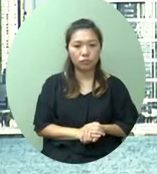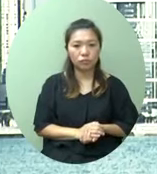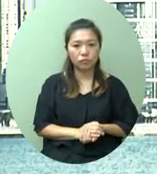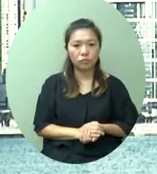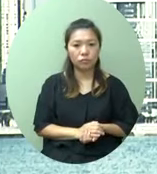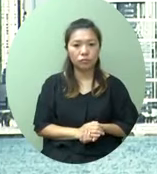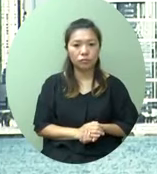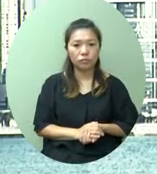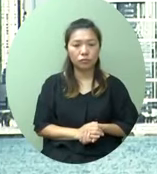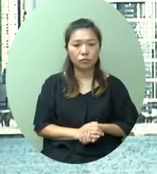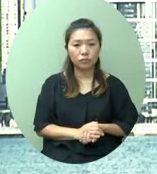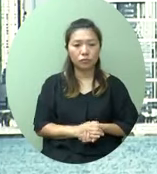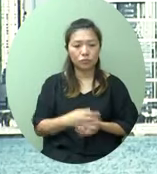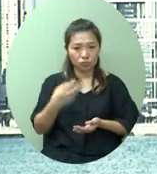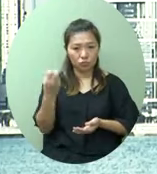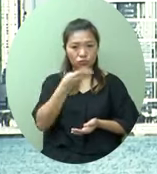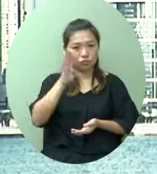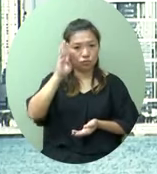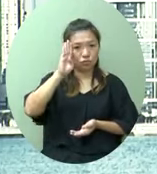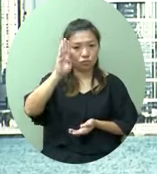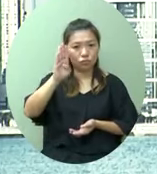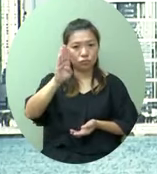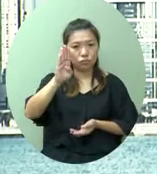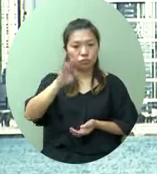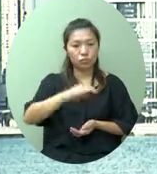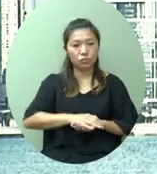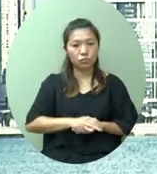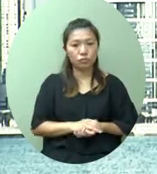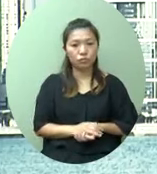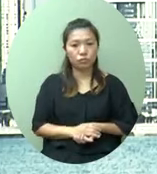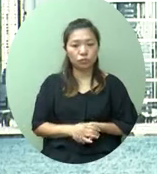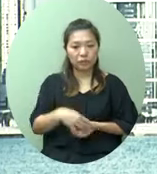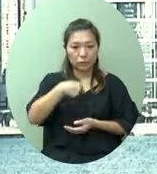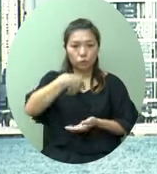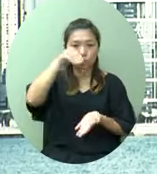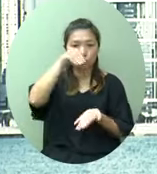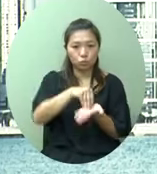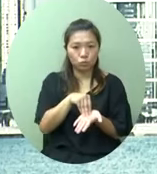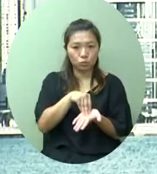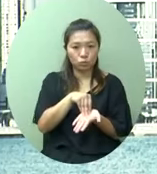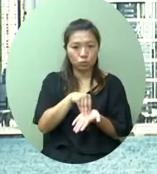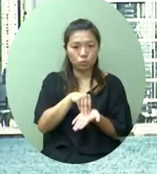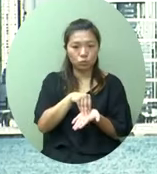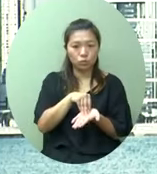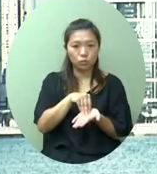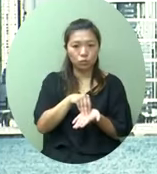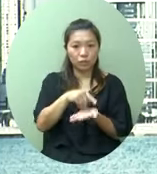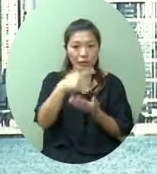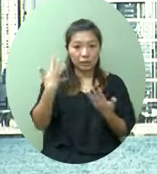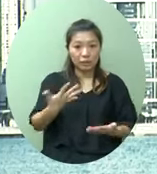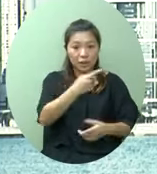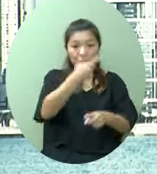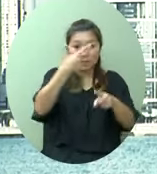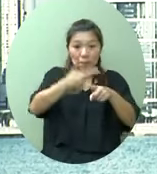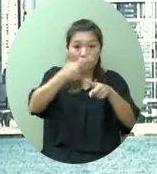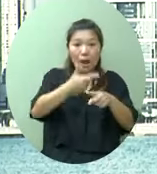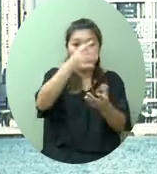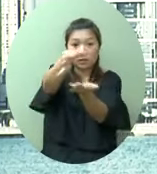constituted. And then, of course, we have to decide whether they are still functional in a fair